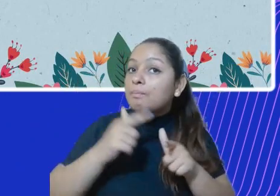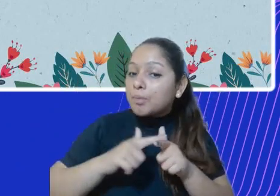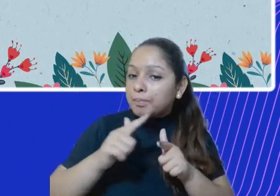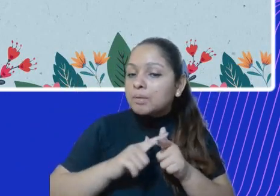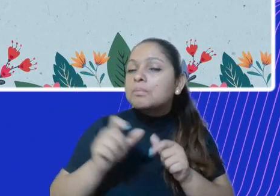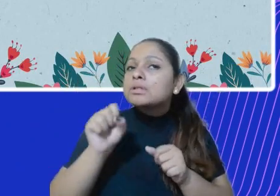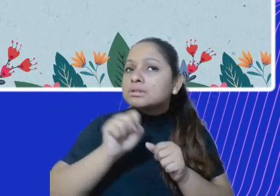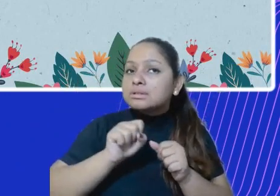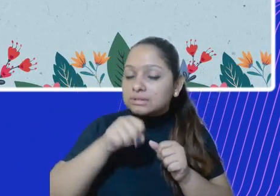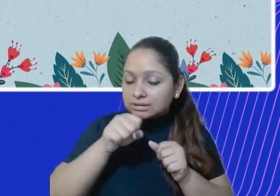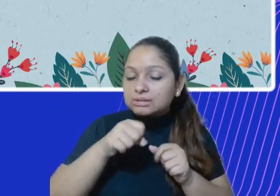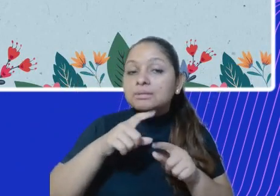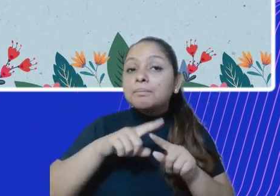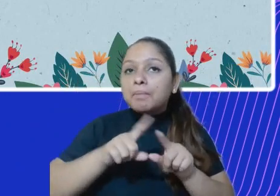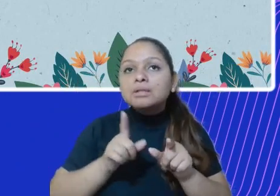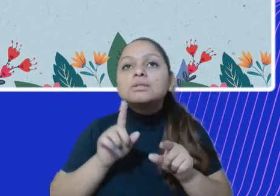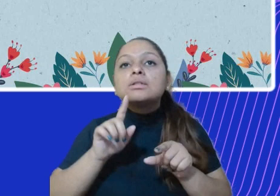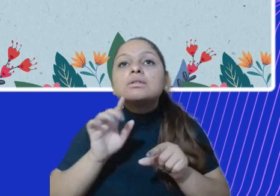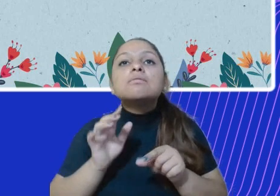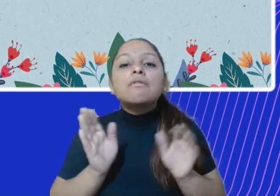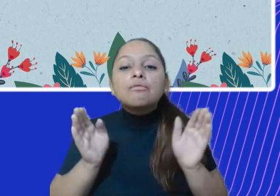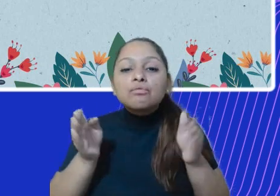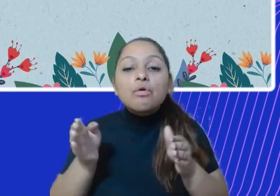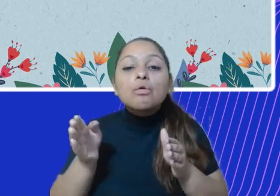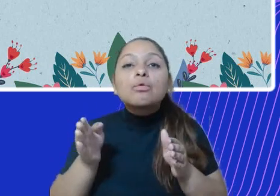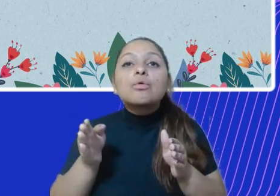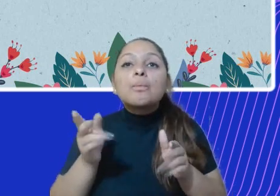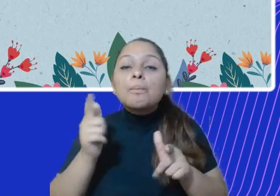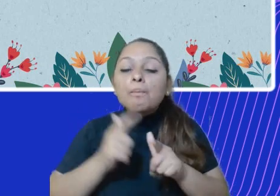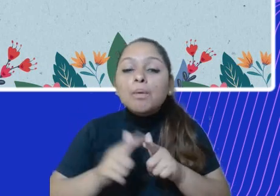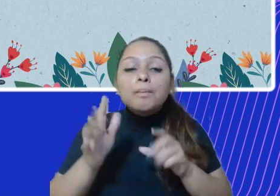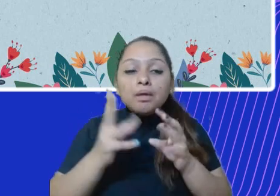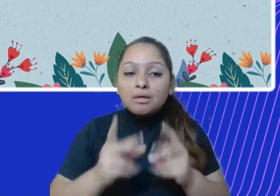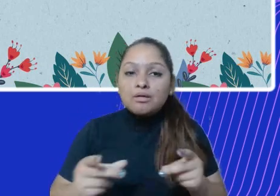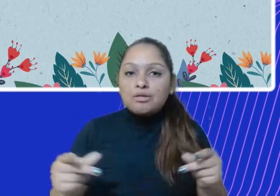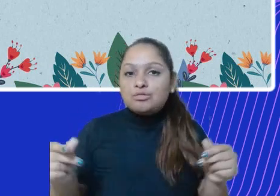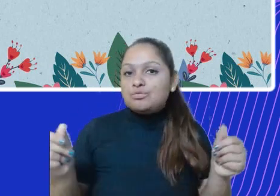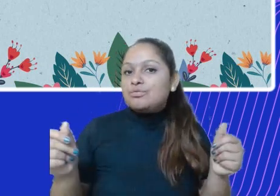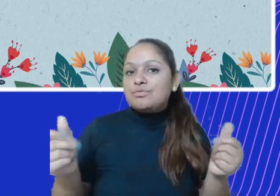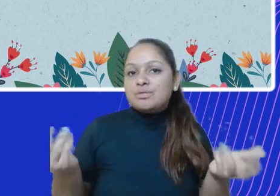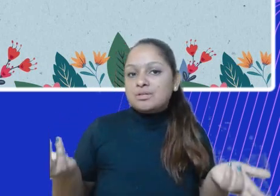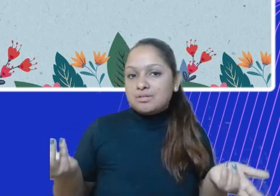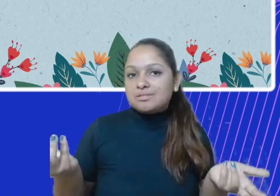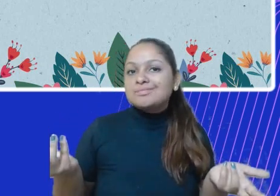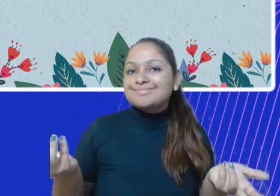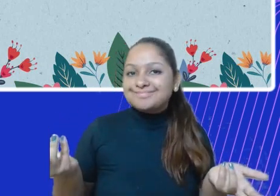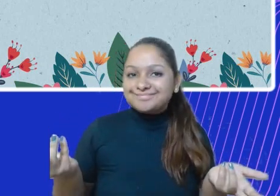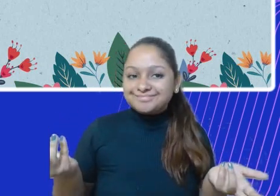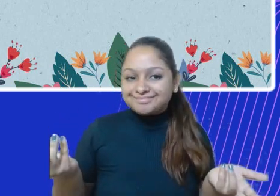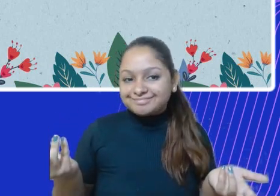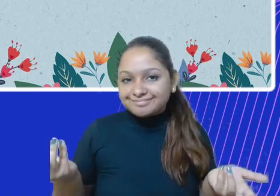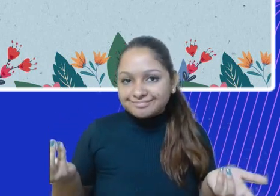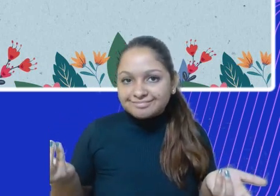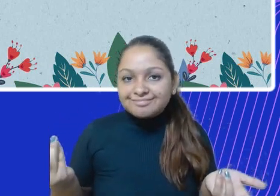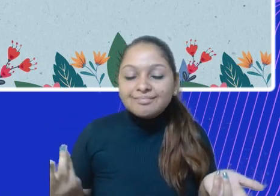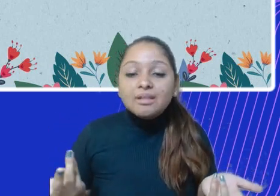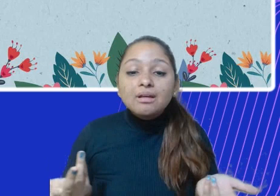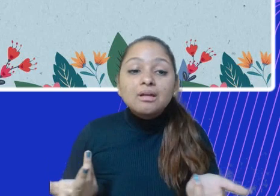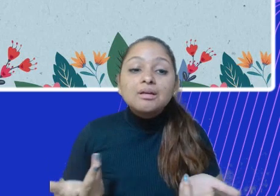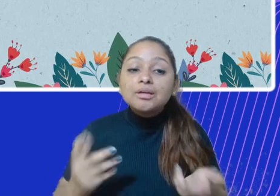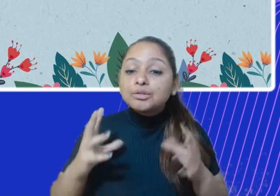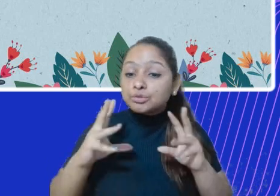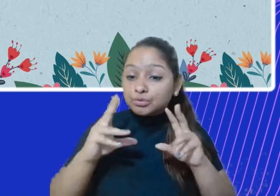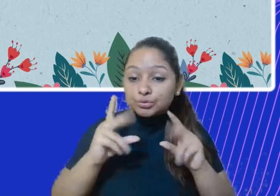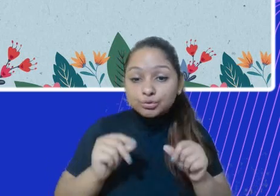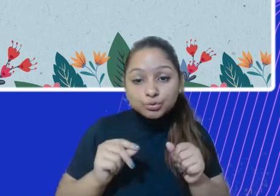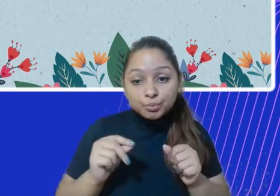the perspective of the solution. Walter talks a lot about that, that we can't be a part of a problem only. We are all part of a problem as